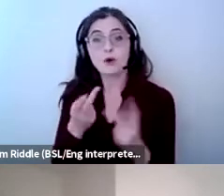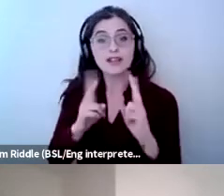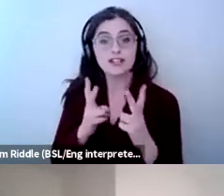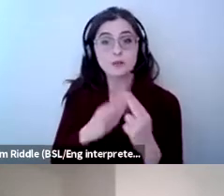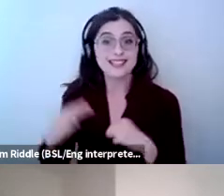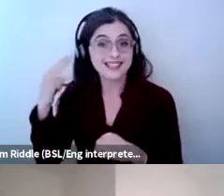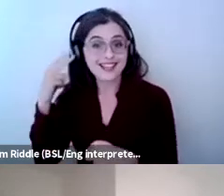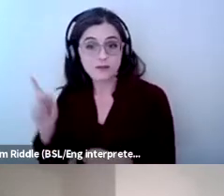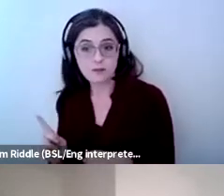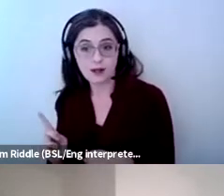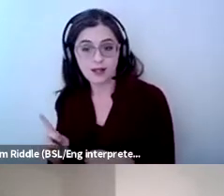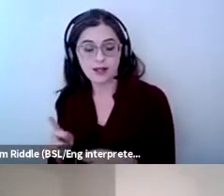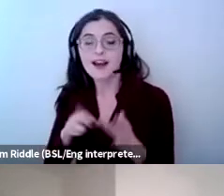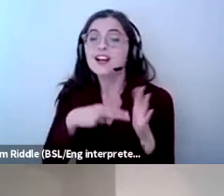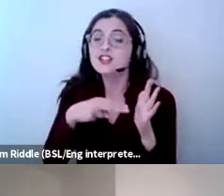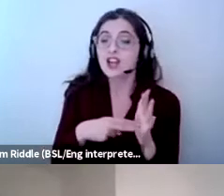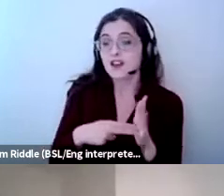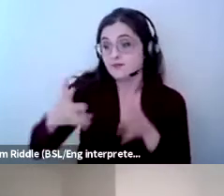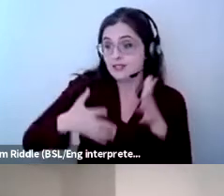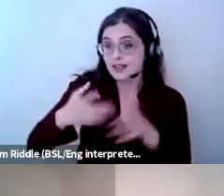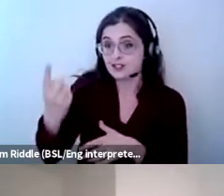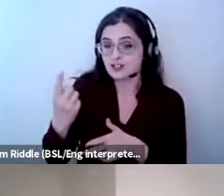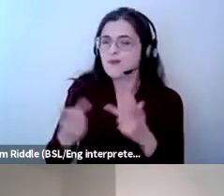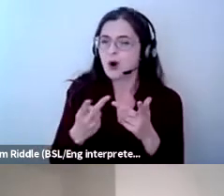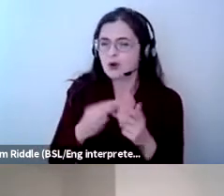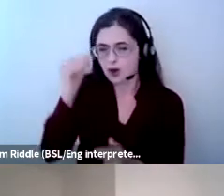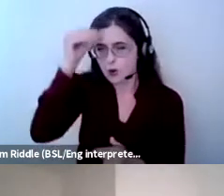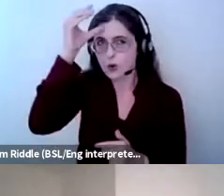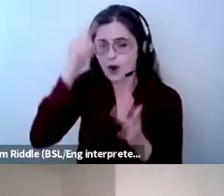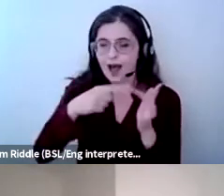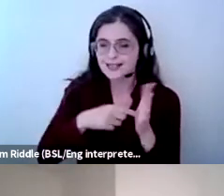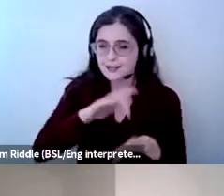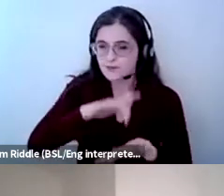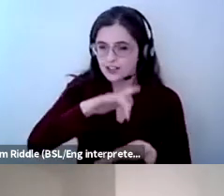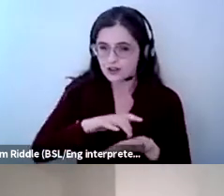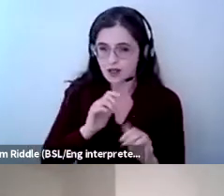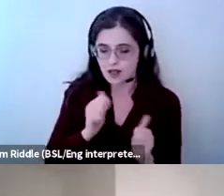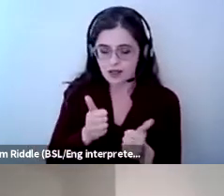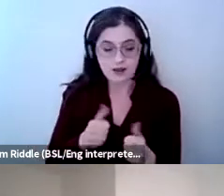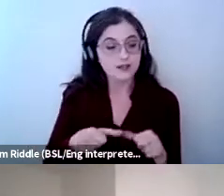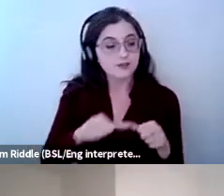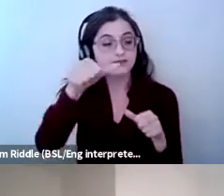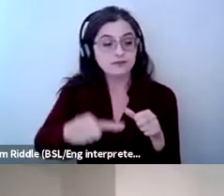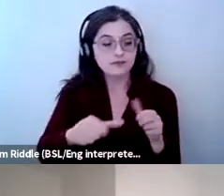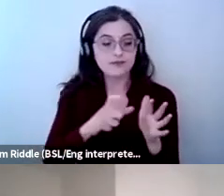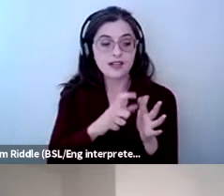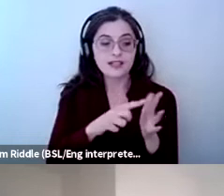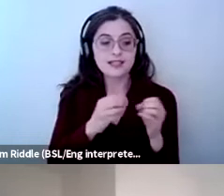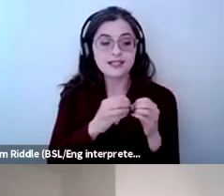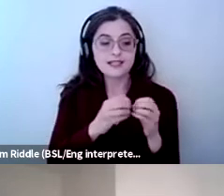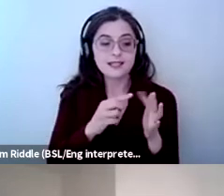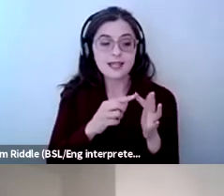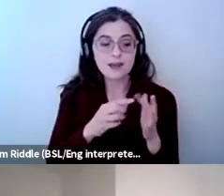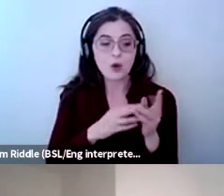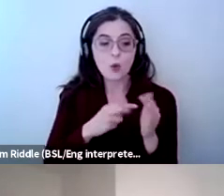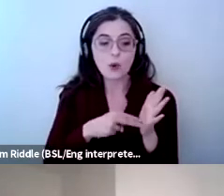herself and an IT professional. Our next speaker is Debbie Whitten, co-founder of the newly established